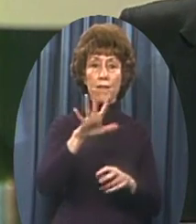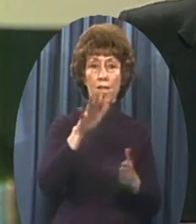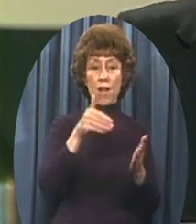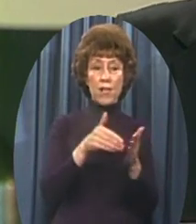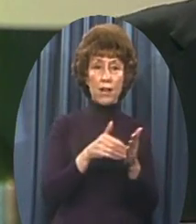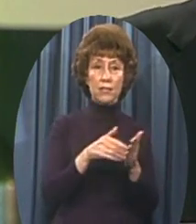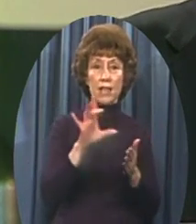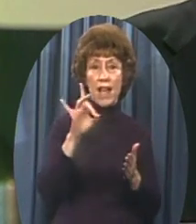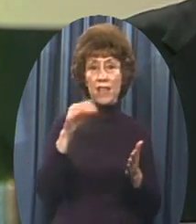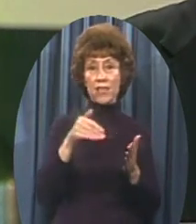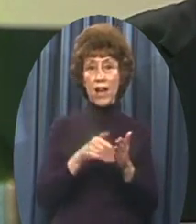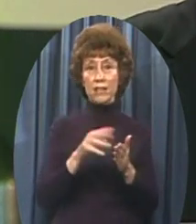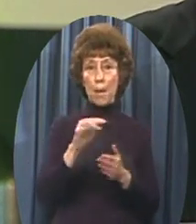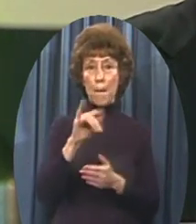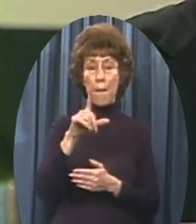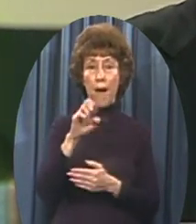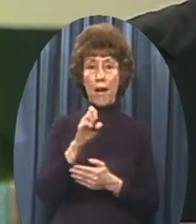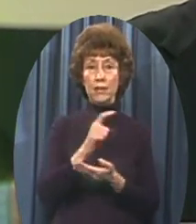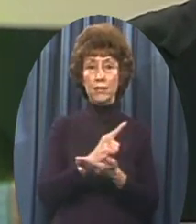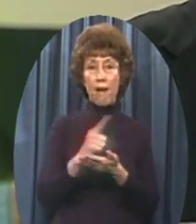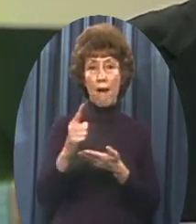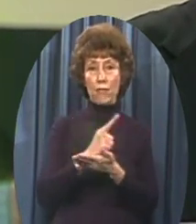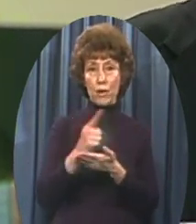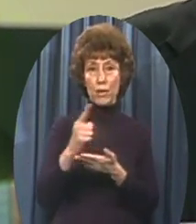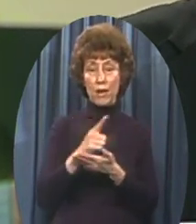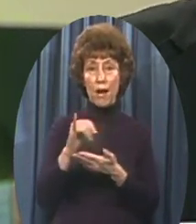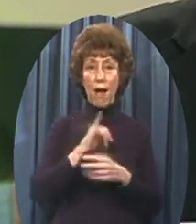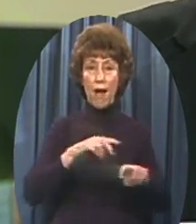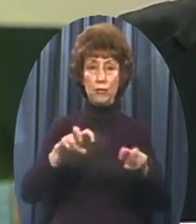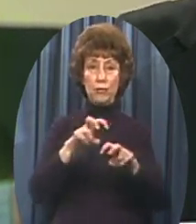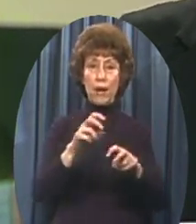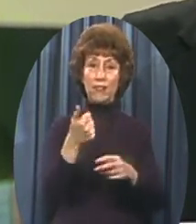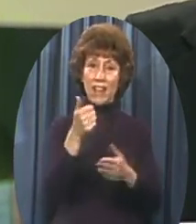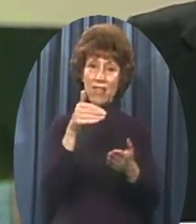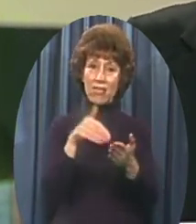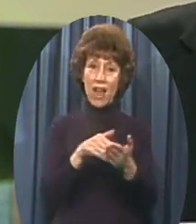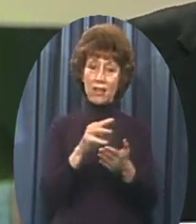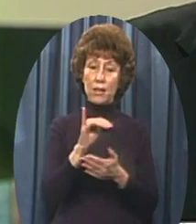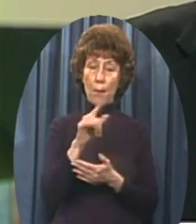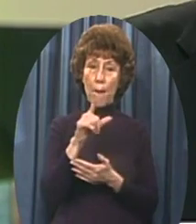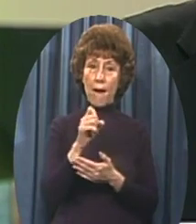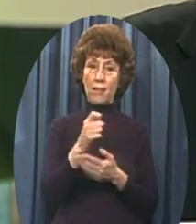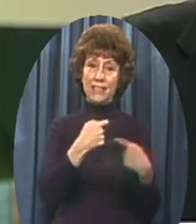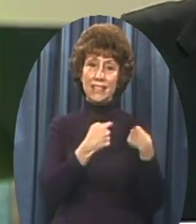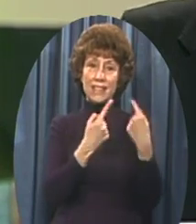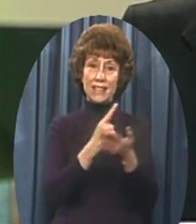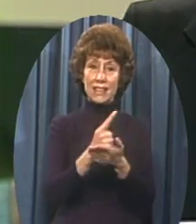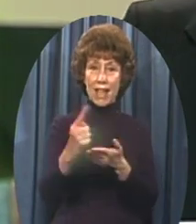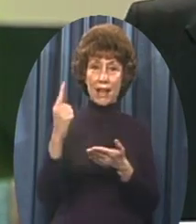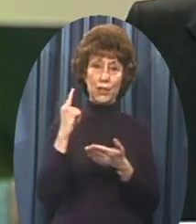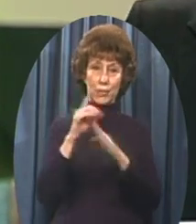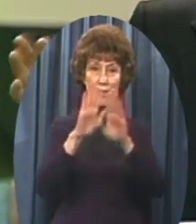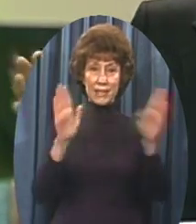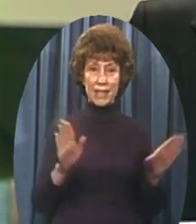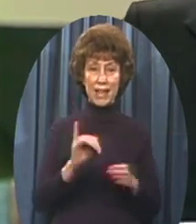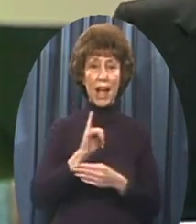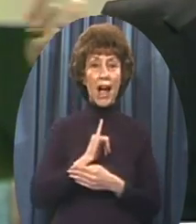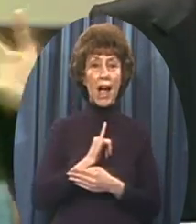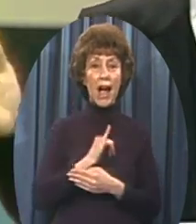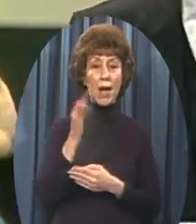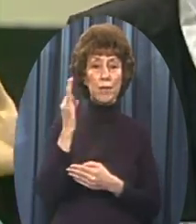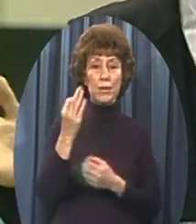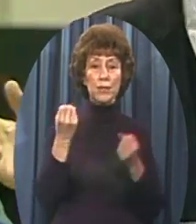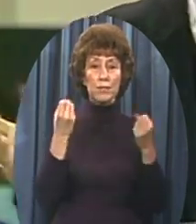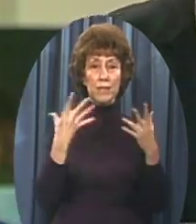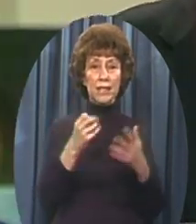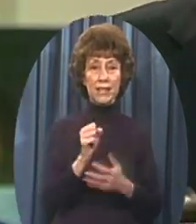week. I traveled 10,000 miles since last Sunday, 1 week ago. I've traveled 10,000 miles. I've preached in many states, I don't know how